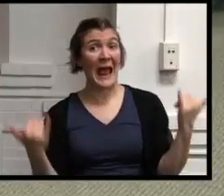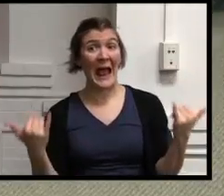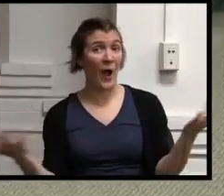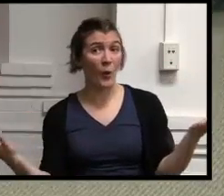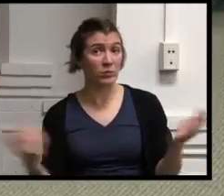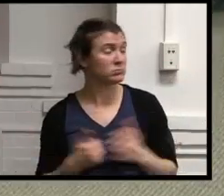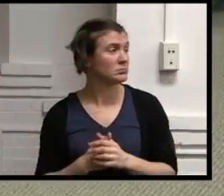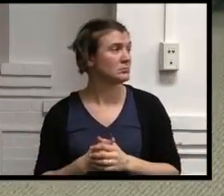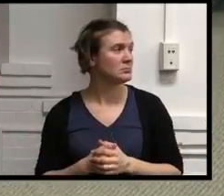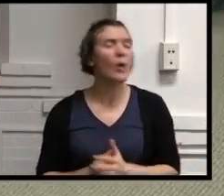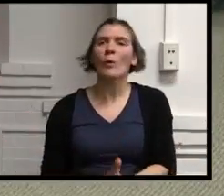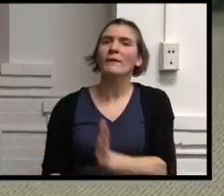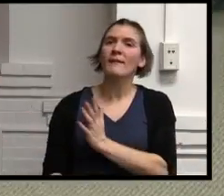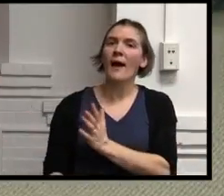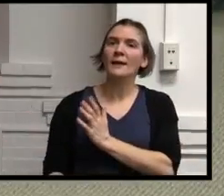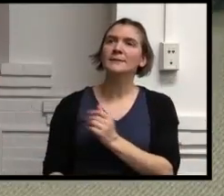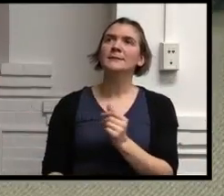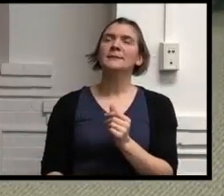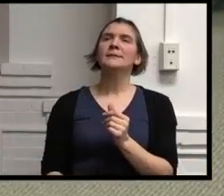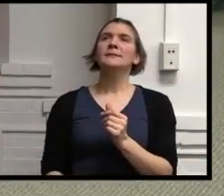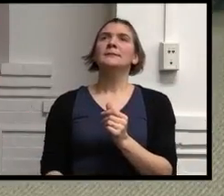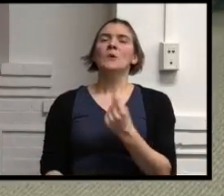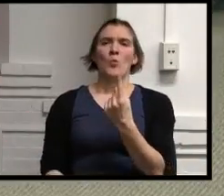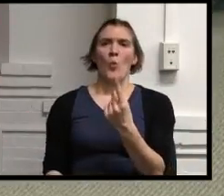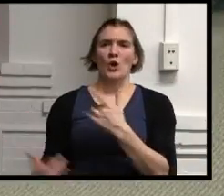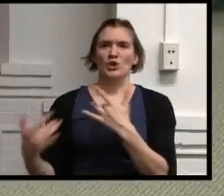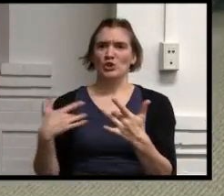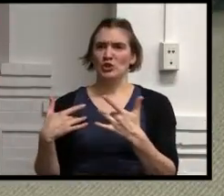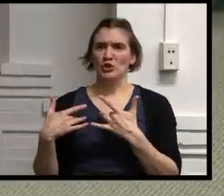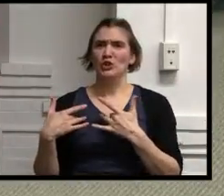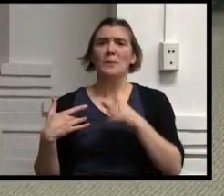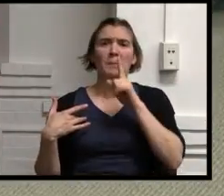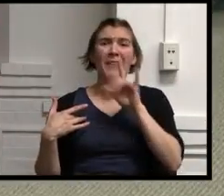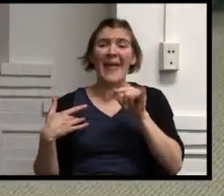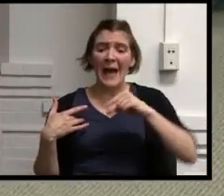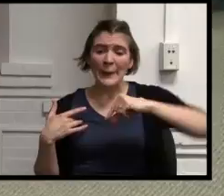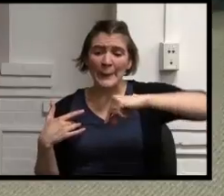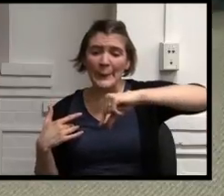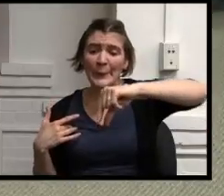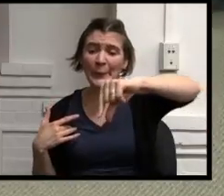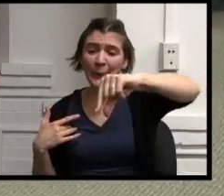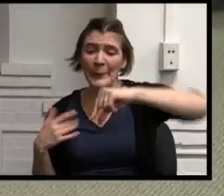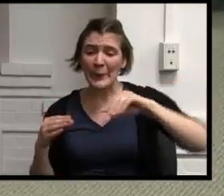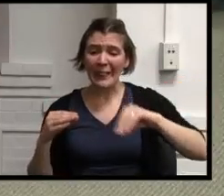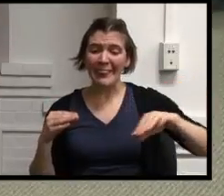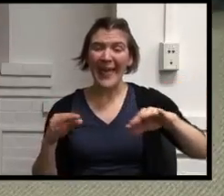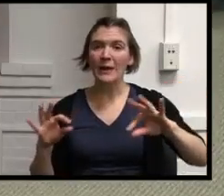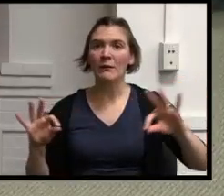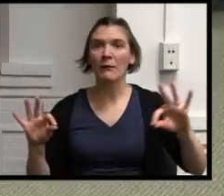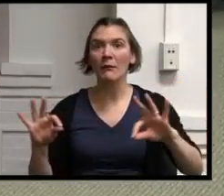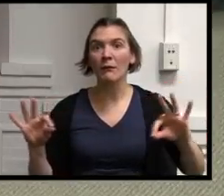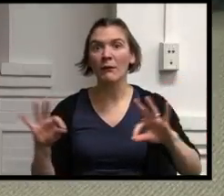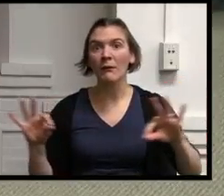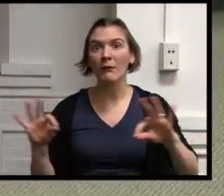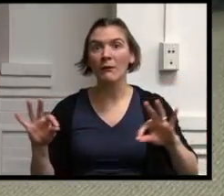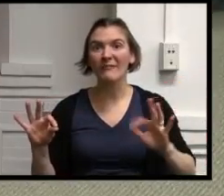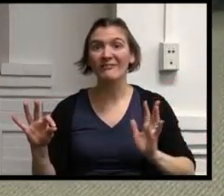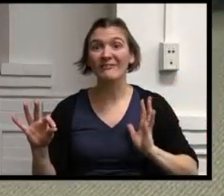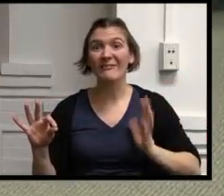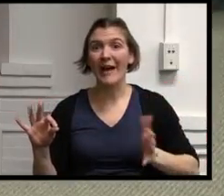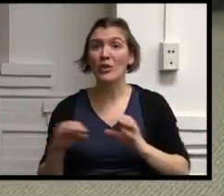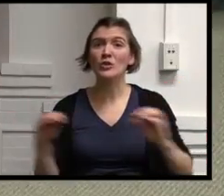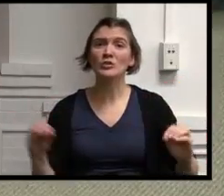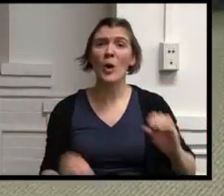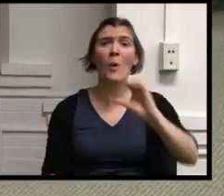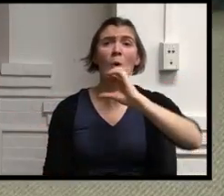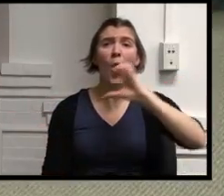later. Okay, well, my concern is not about this sliver of land at all. I mean, there's no ancient frogs